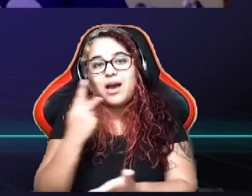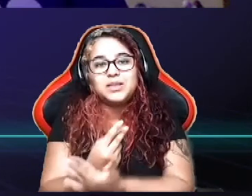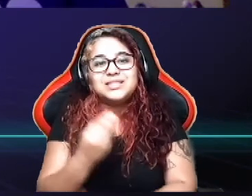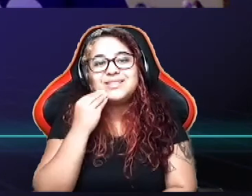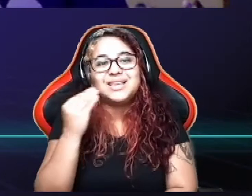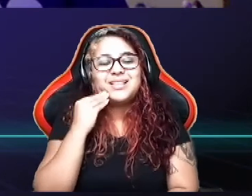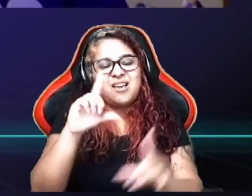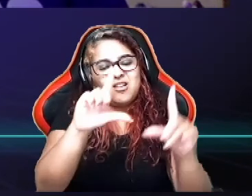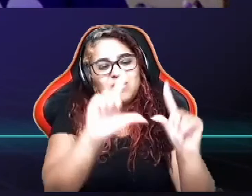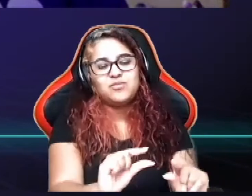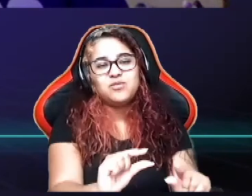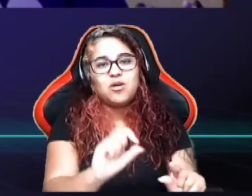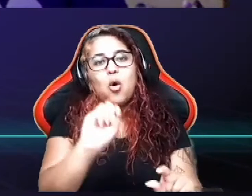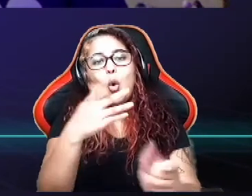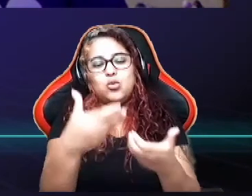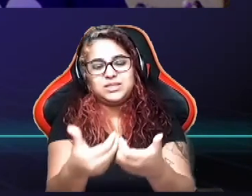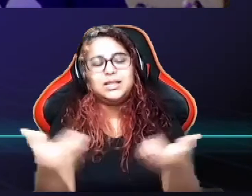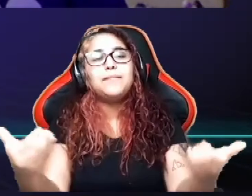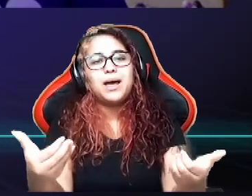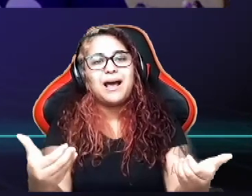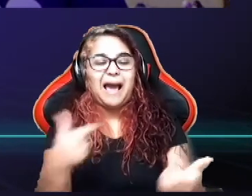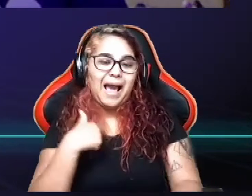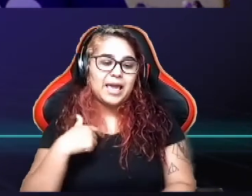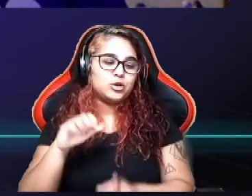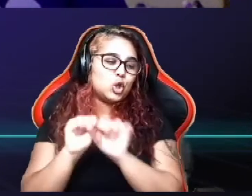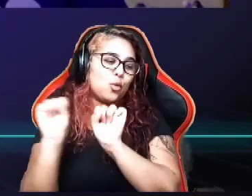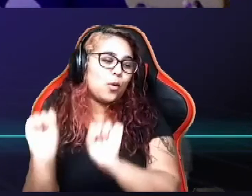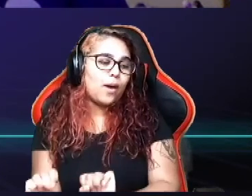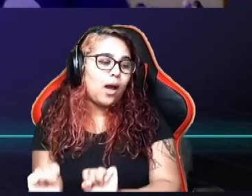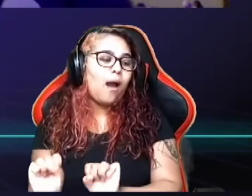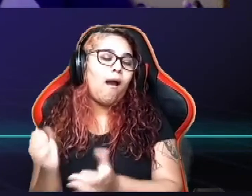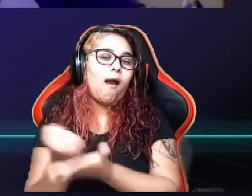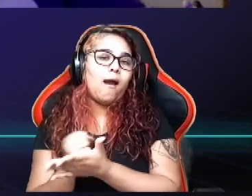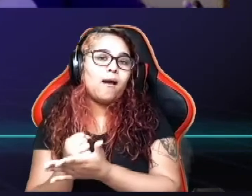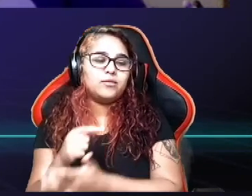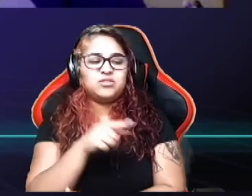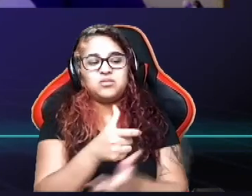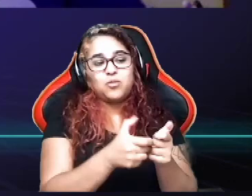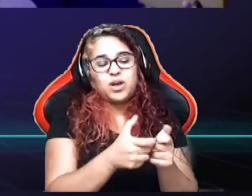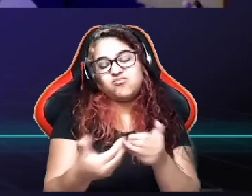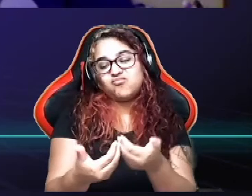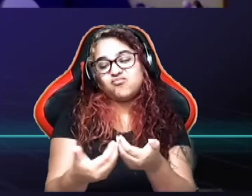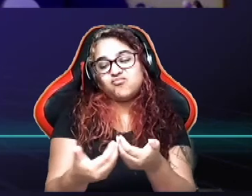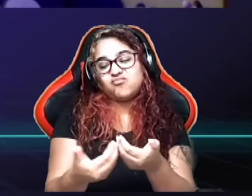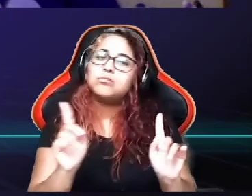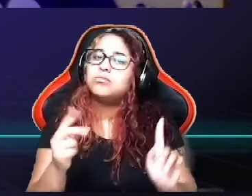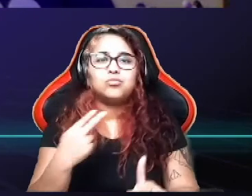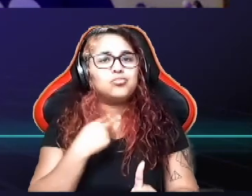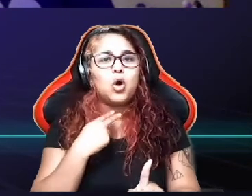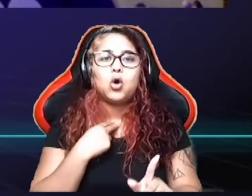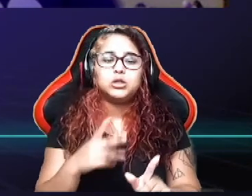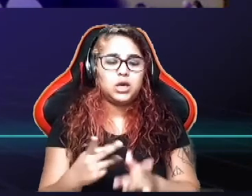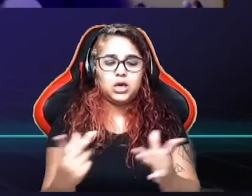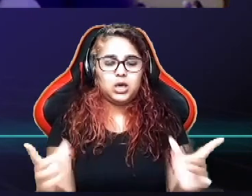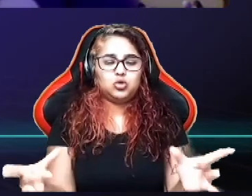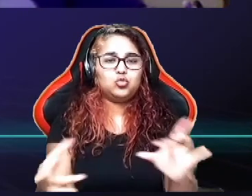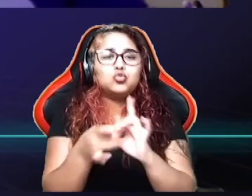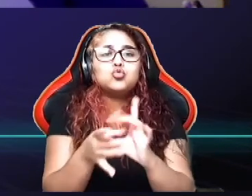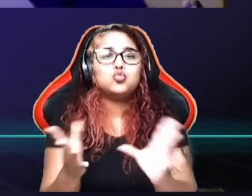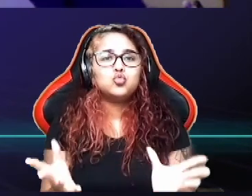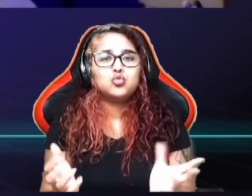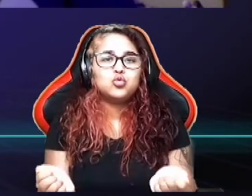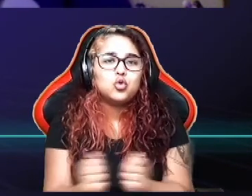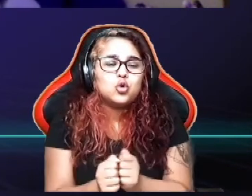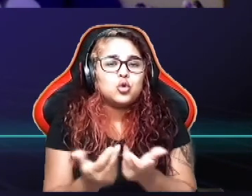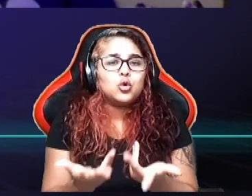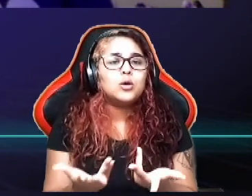I think it's terrible to try to reduce others to that. And I believe in the future, most games